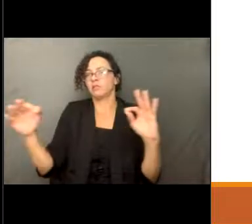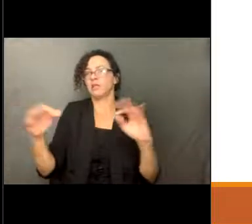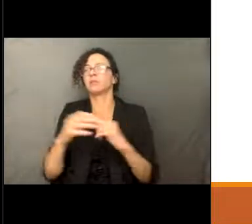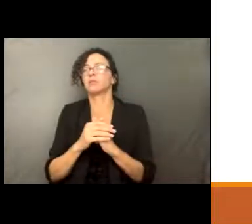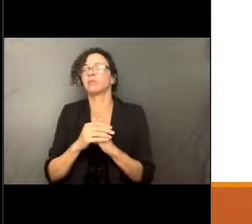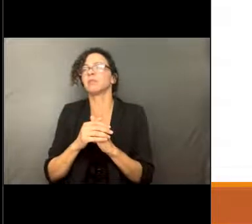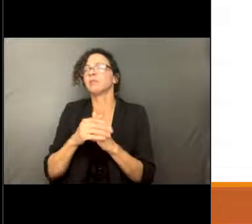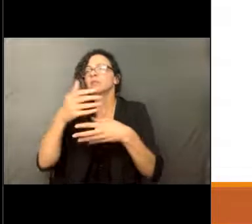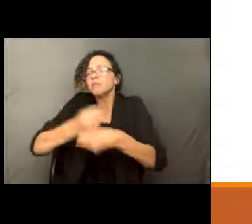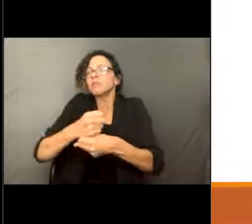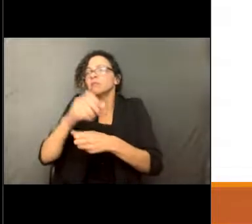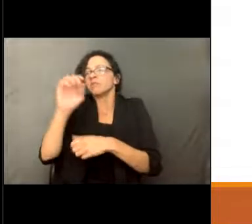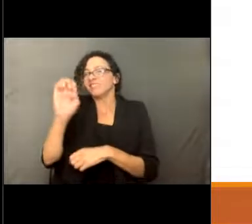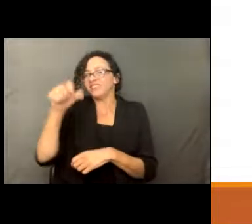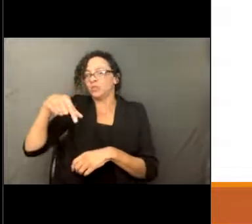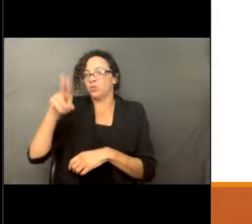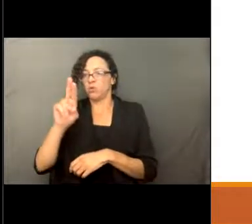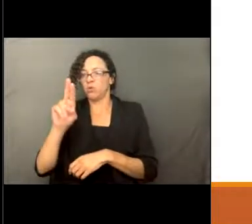that utilizes multiple